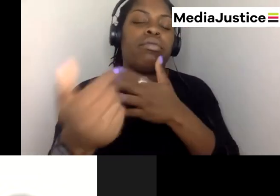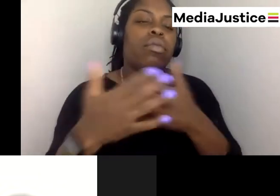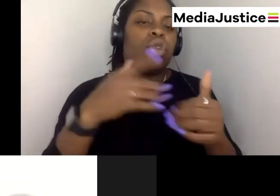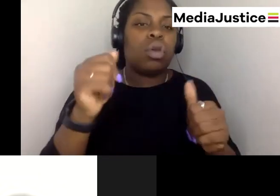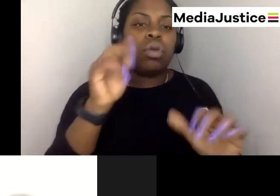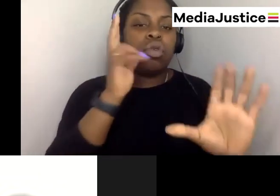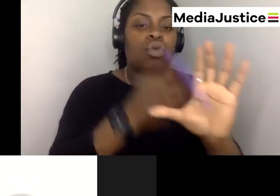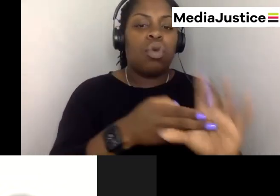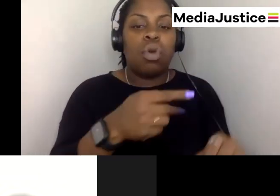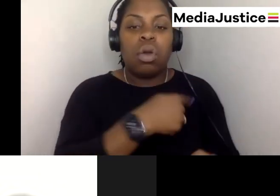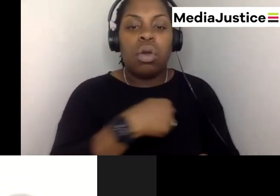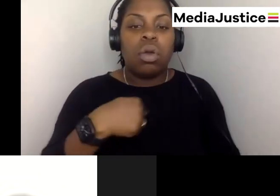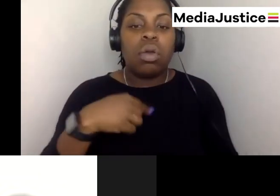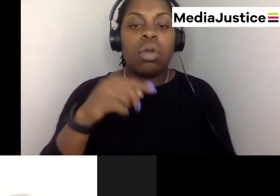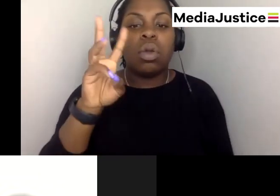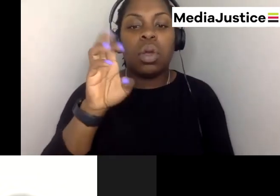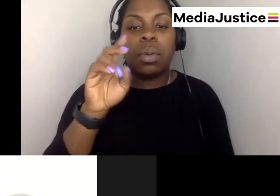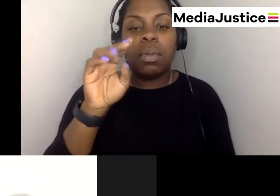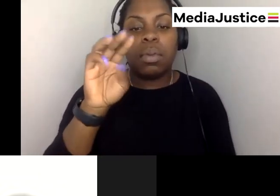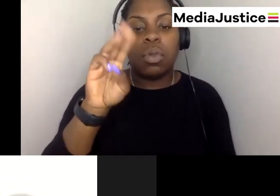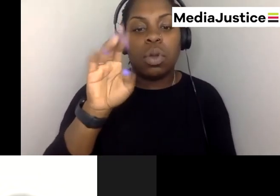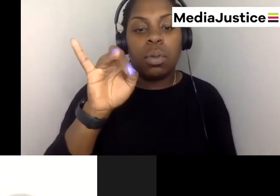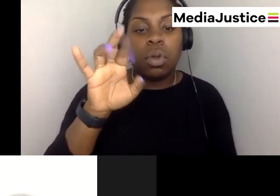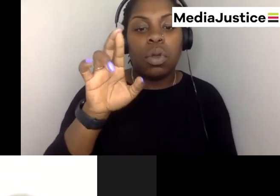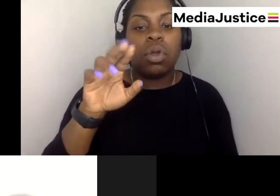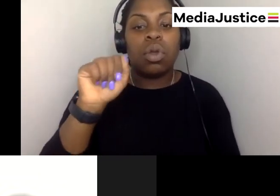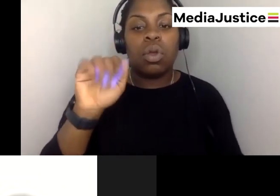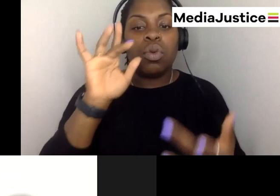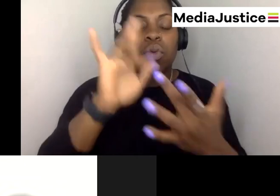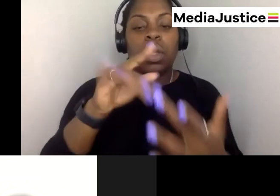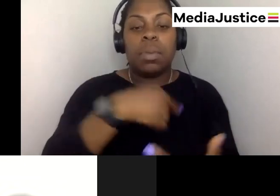listserv. You can reach out to me at, that's James at